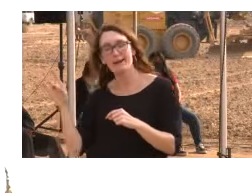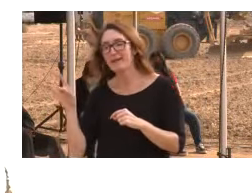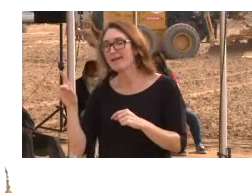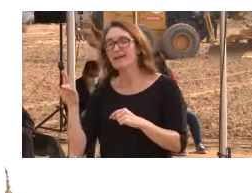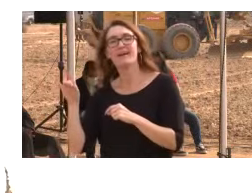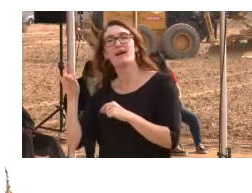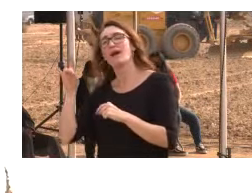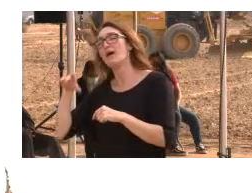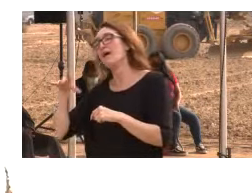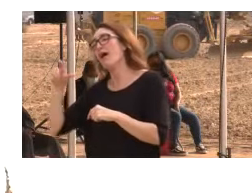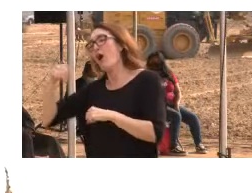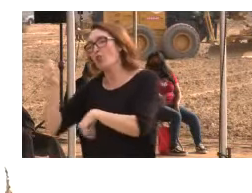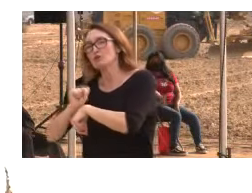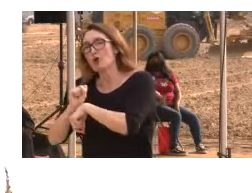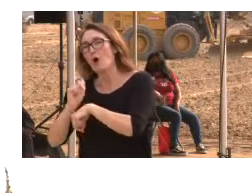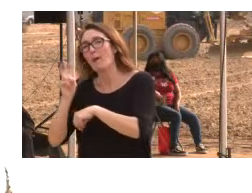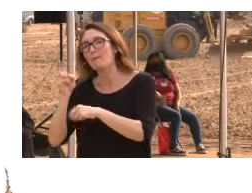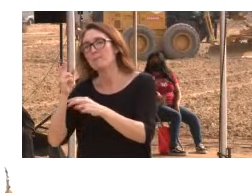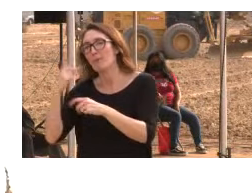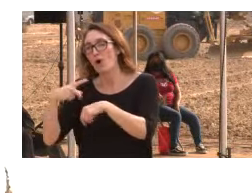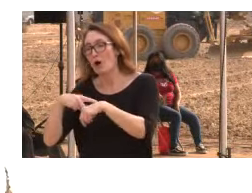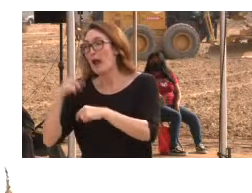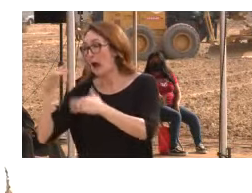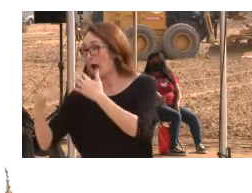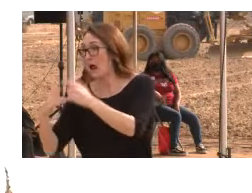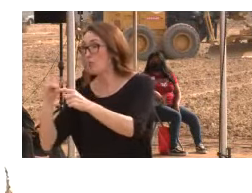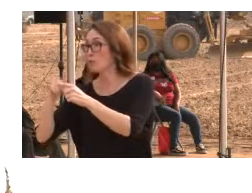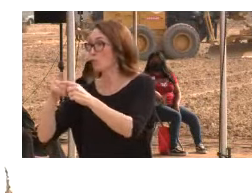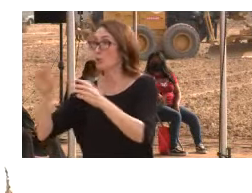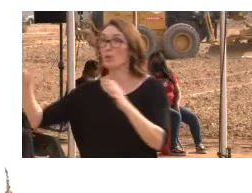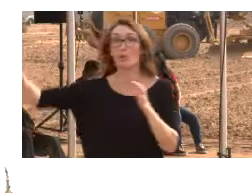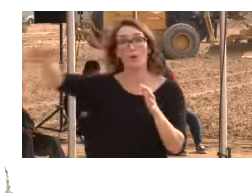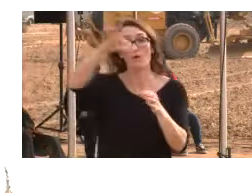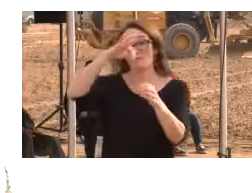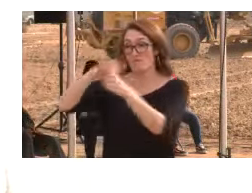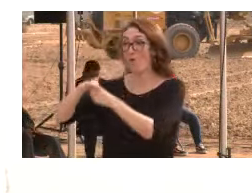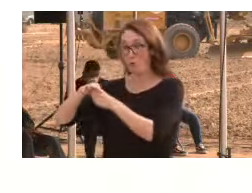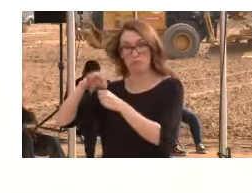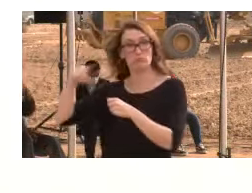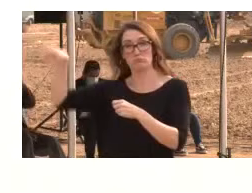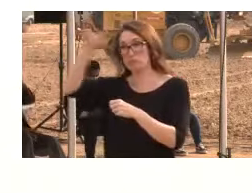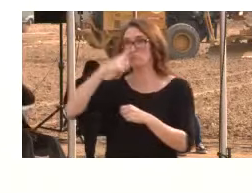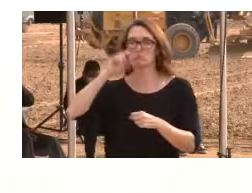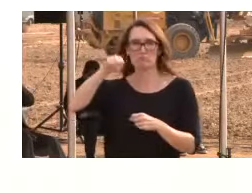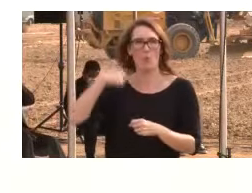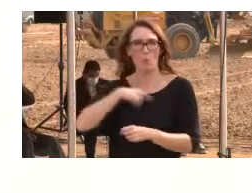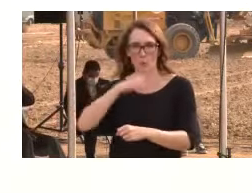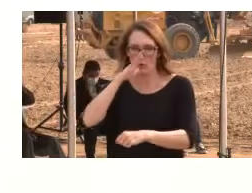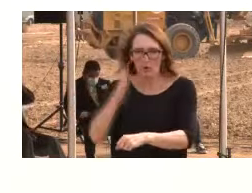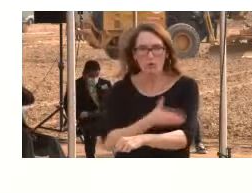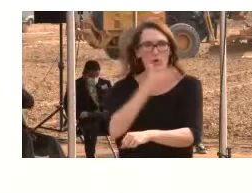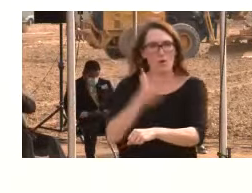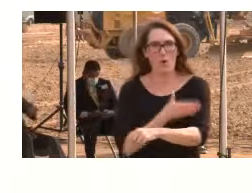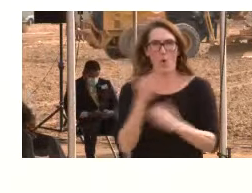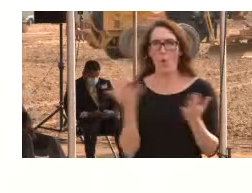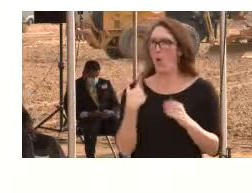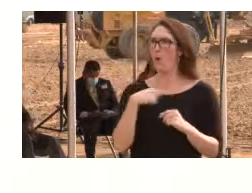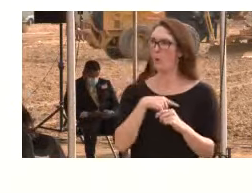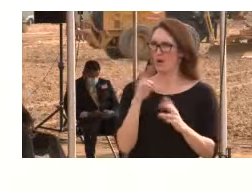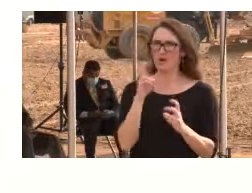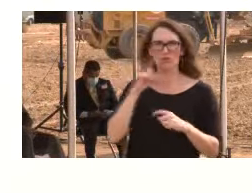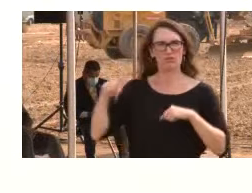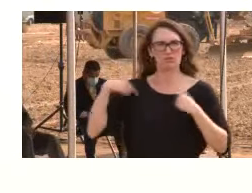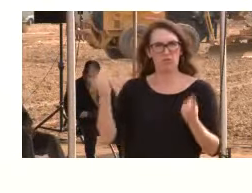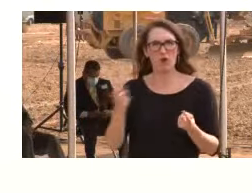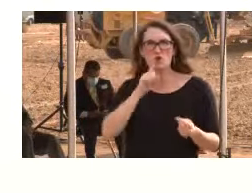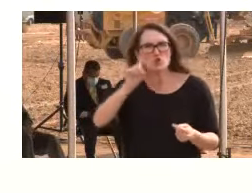pass that bond. 66% of the voters throughout this district said, we're going to repair those gaps that we have. We're going to